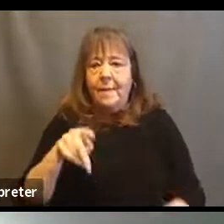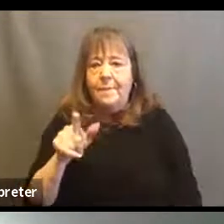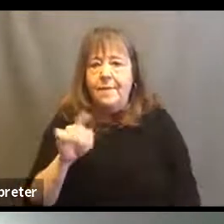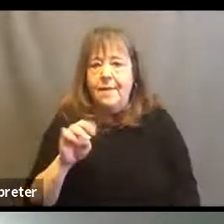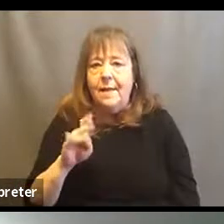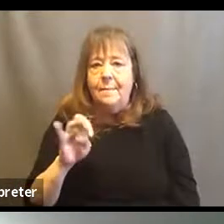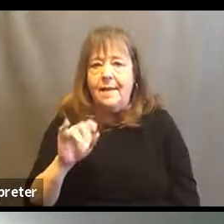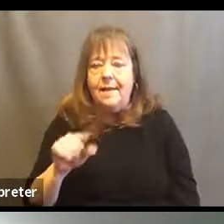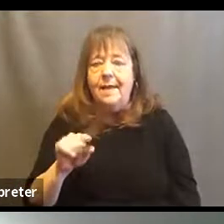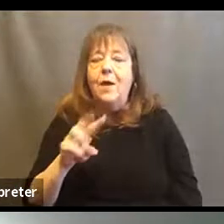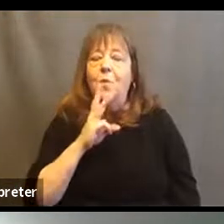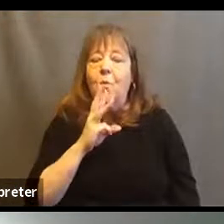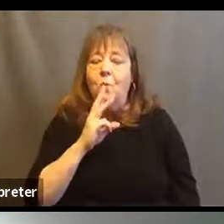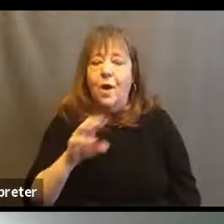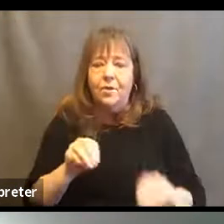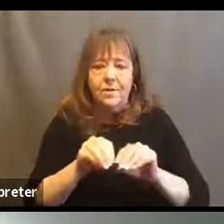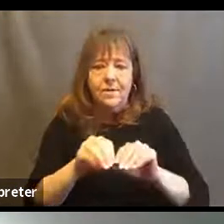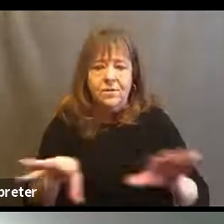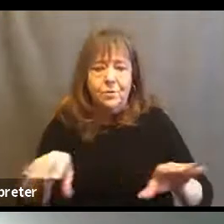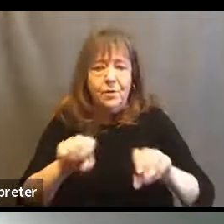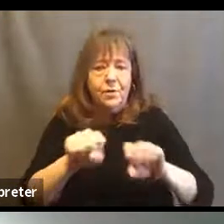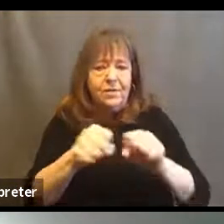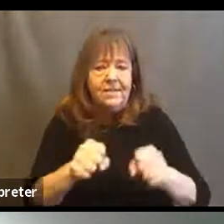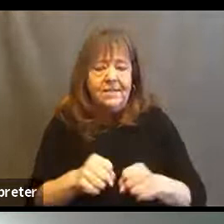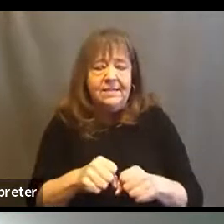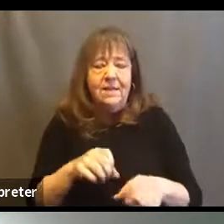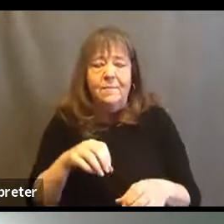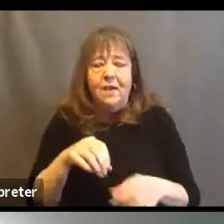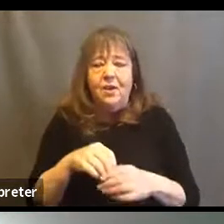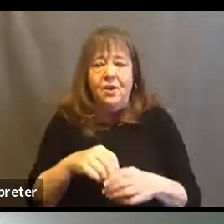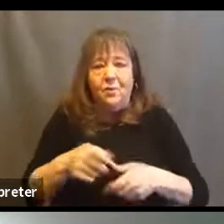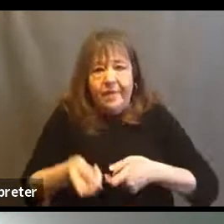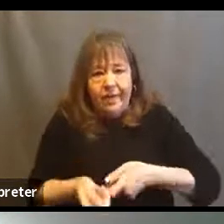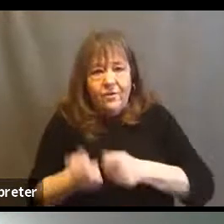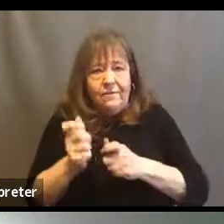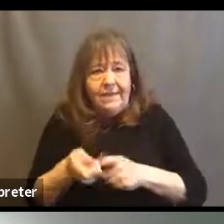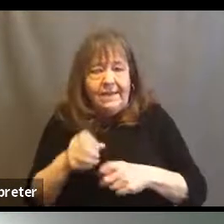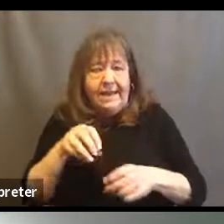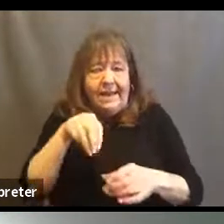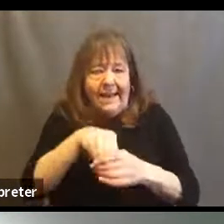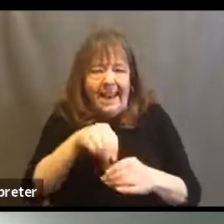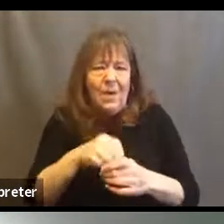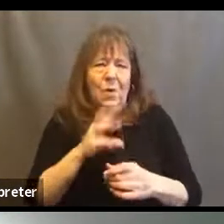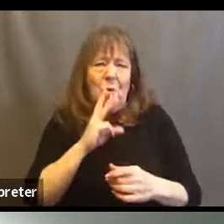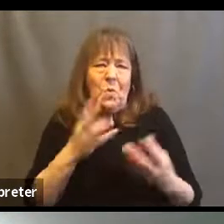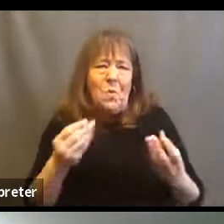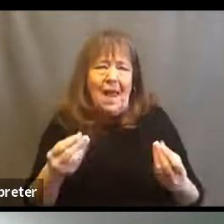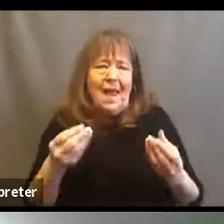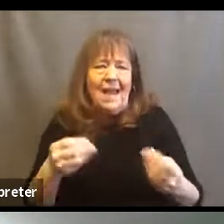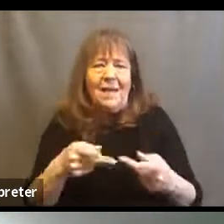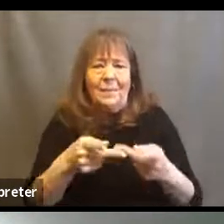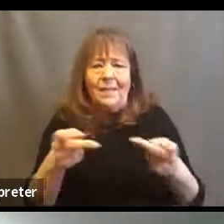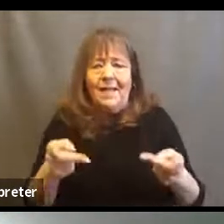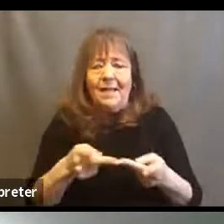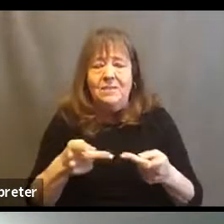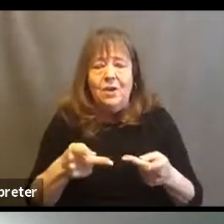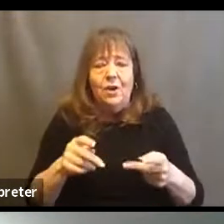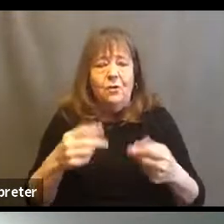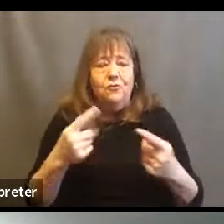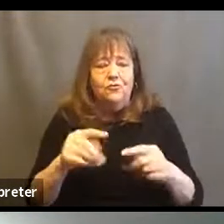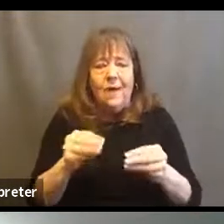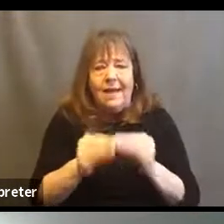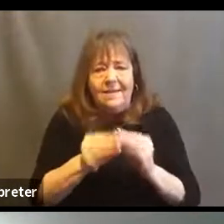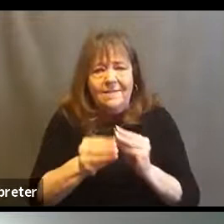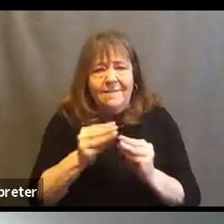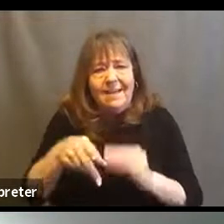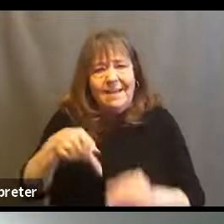water distribution system team in wet holes at night, working on broken water mains. So they're doing a